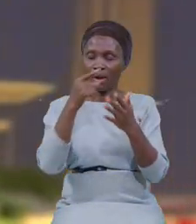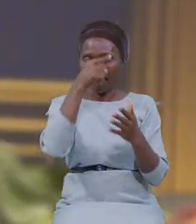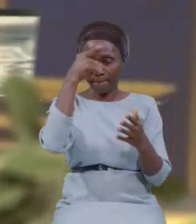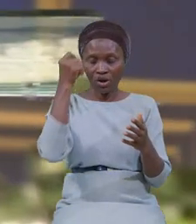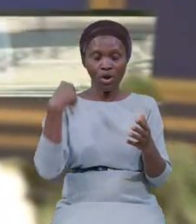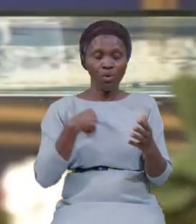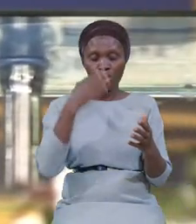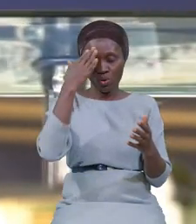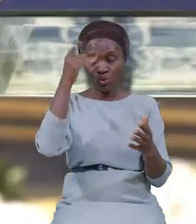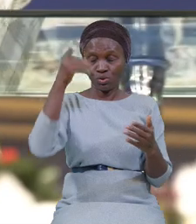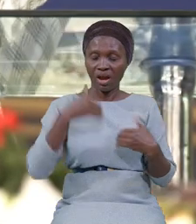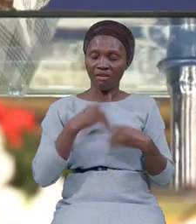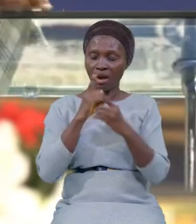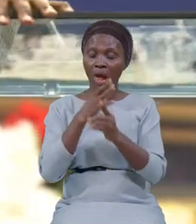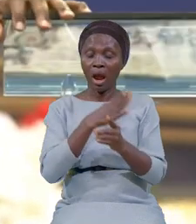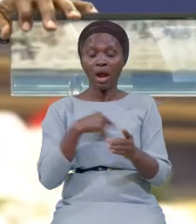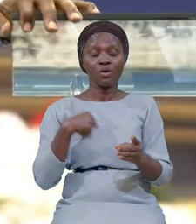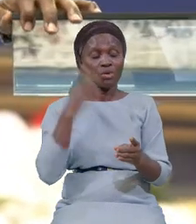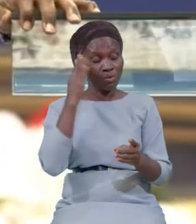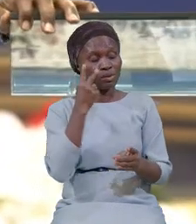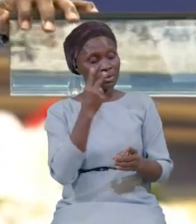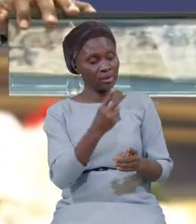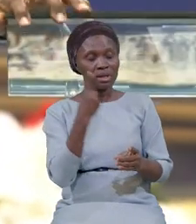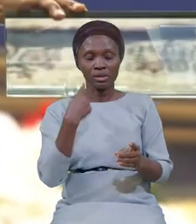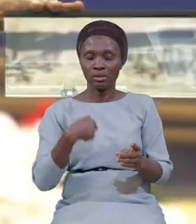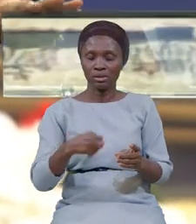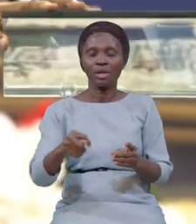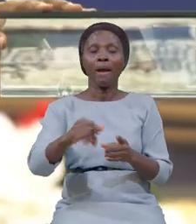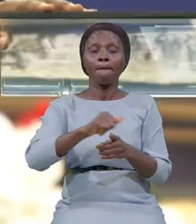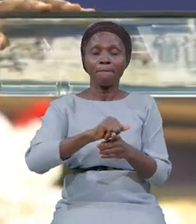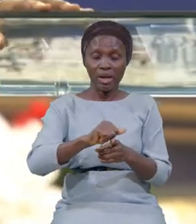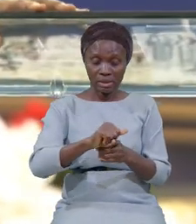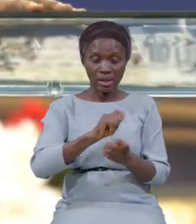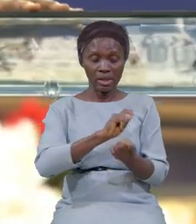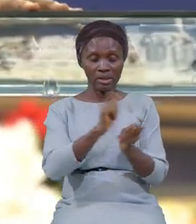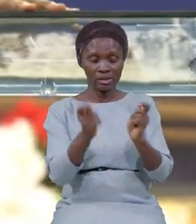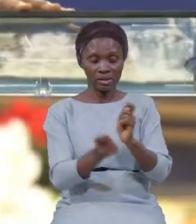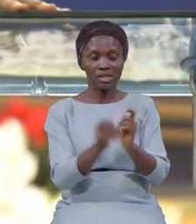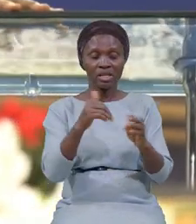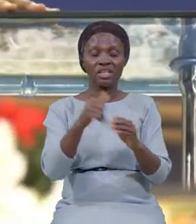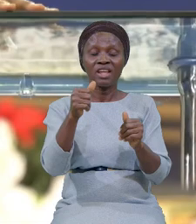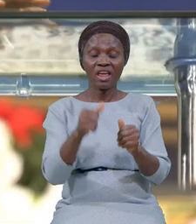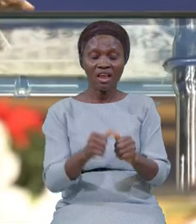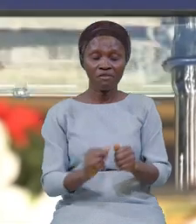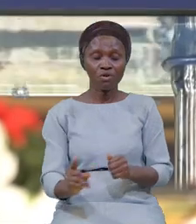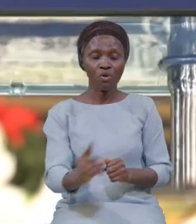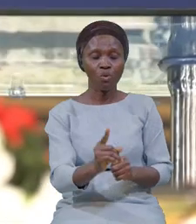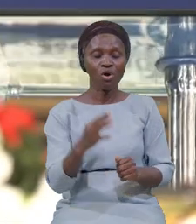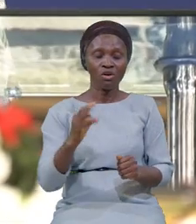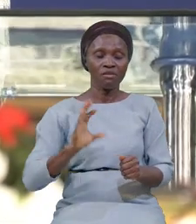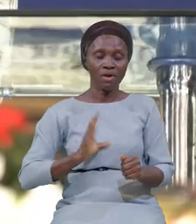answered, and we will see the practical change in every one of our lives.